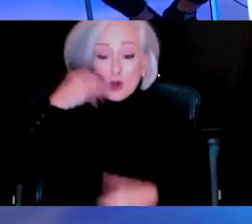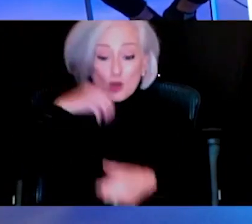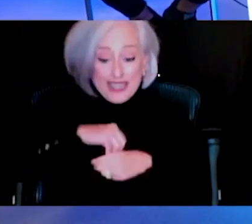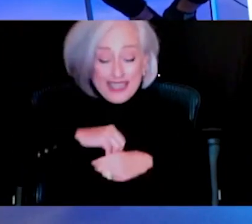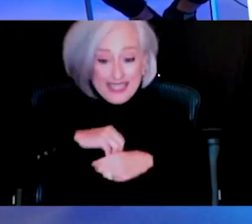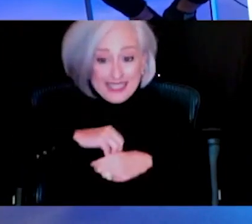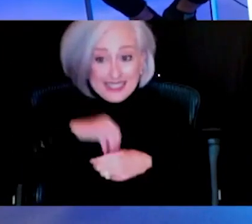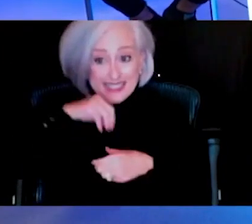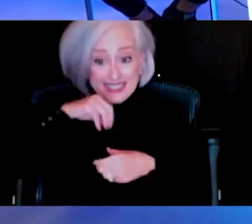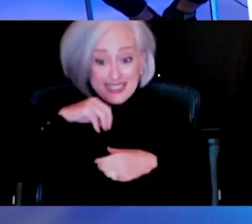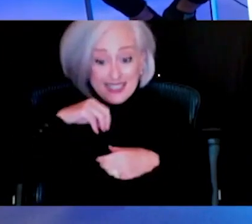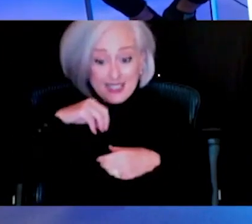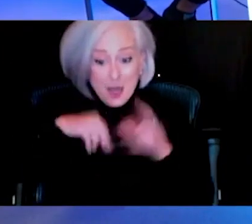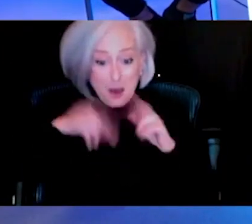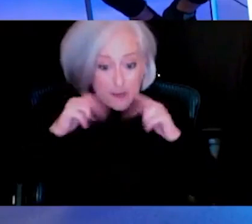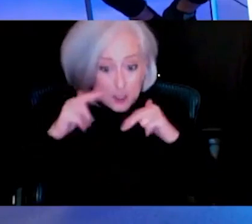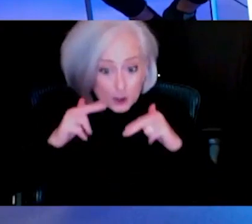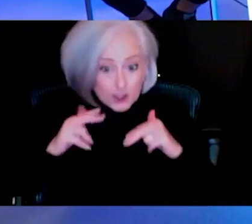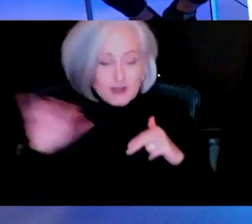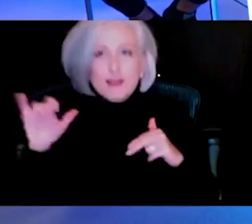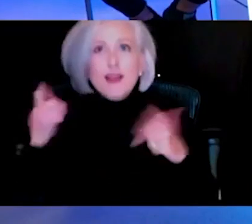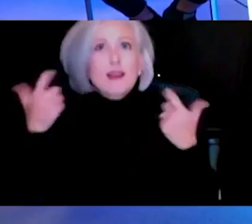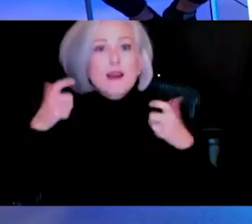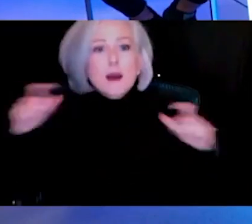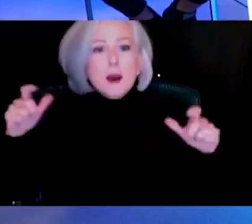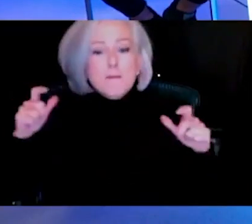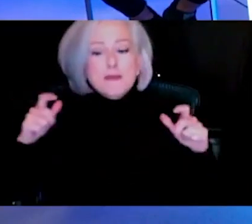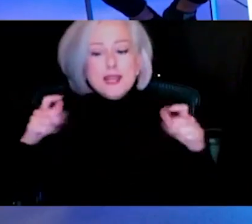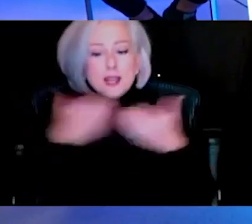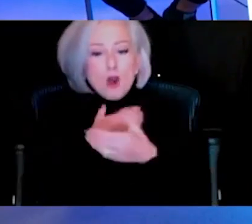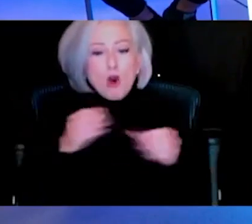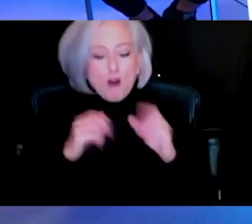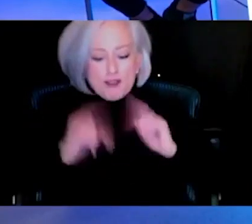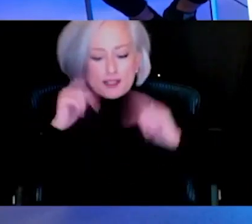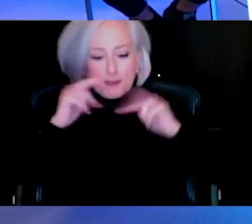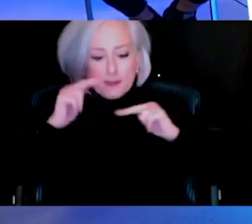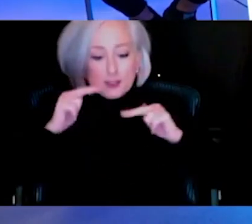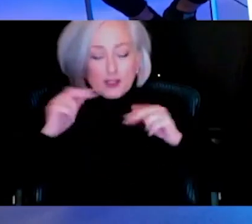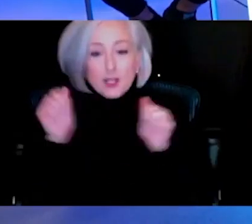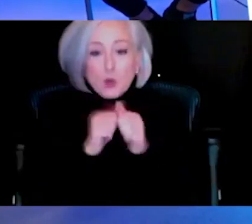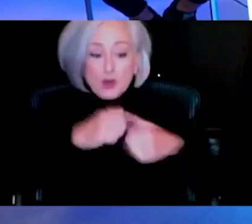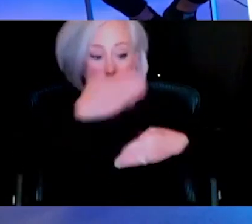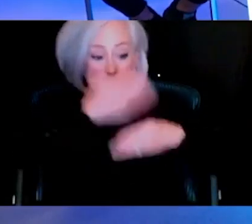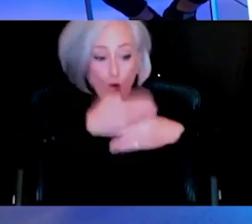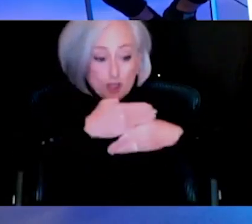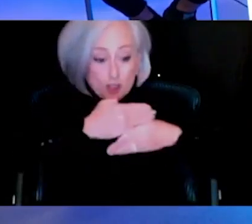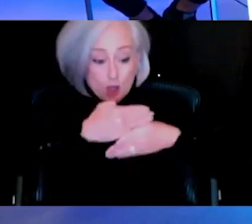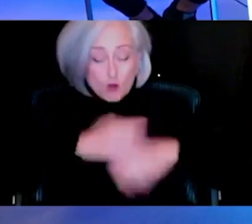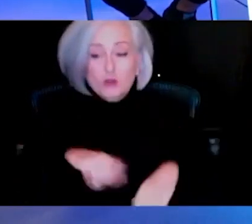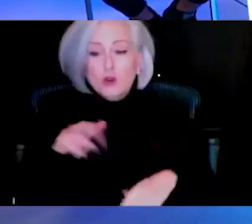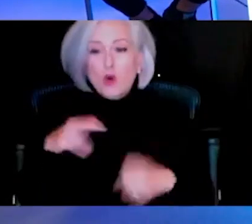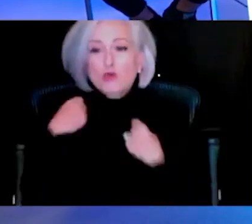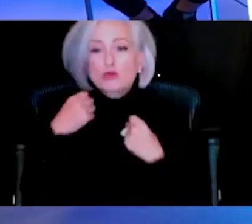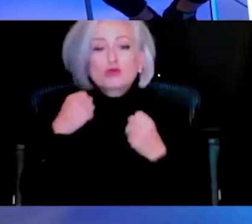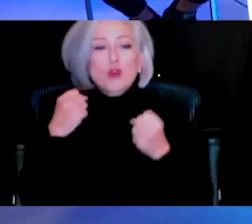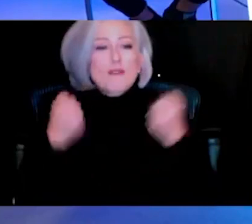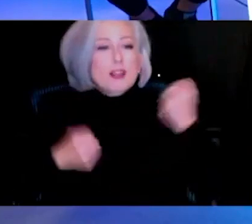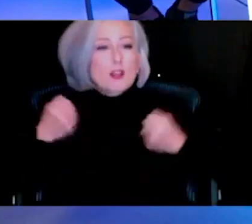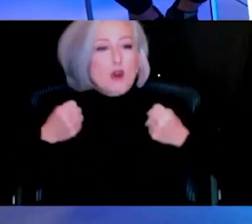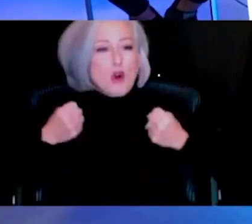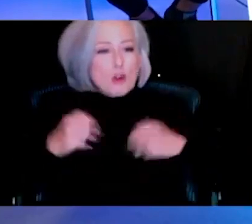a big office building with big windows, sun shining through? We talk about wearing it in the car. What advice do you have? Yes, you